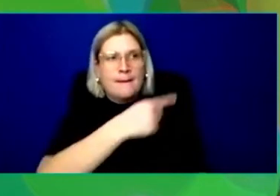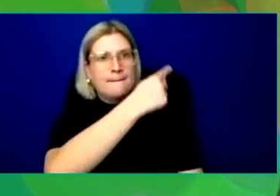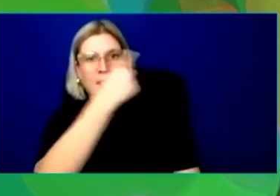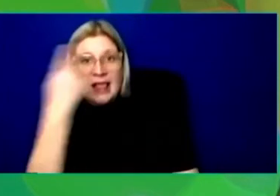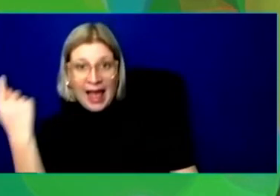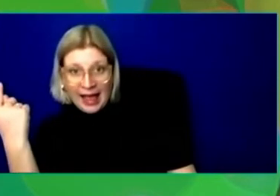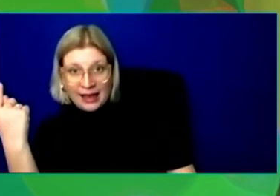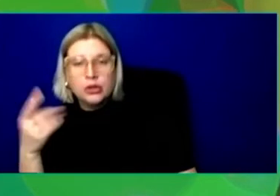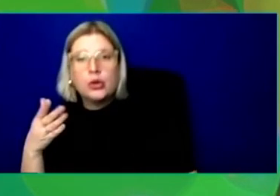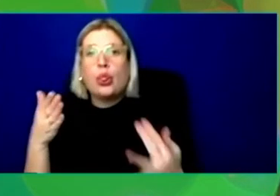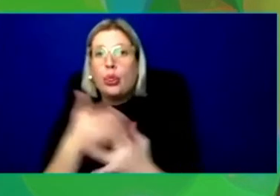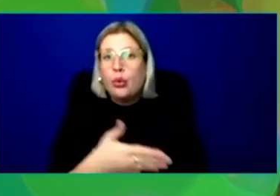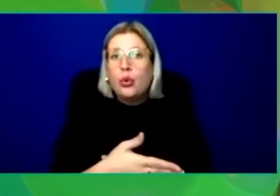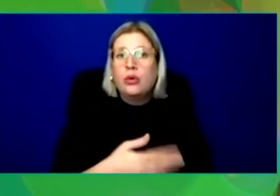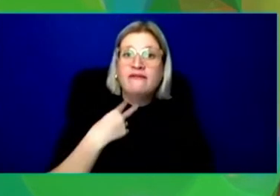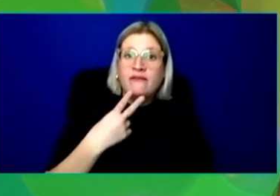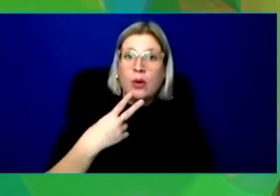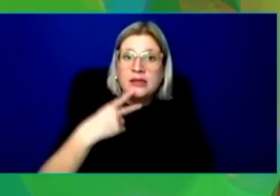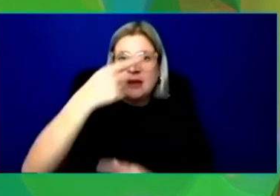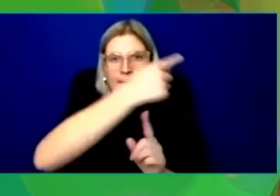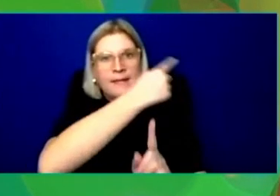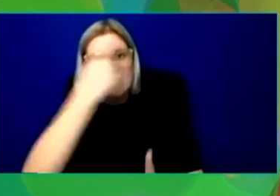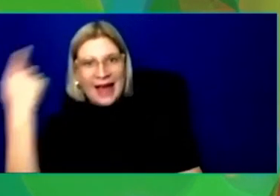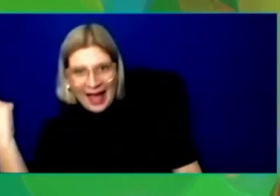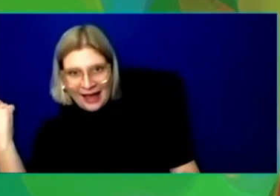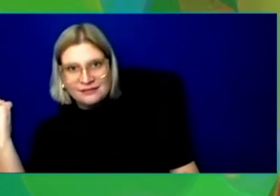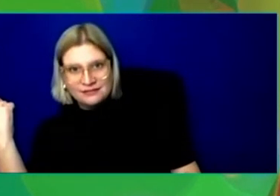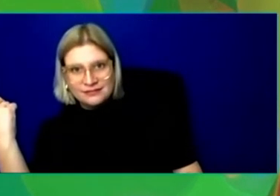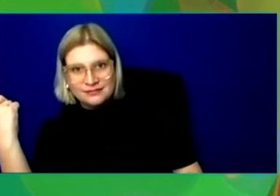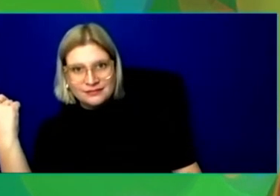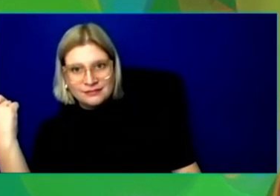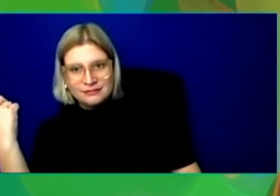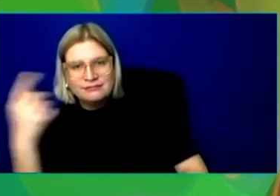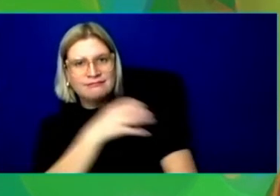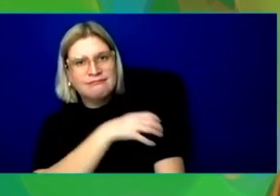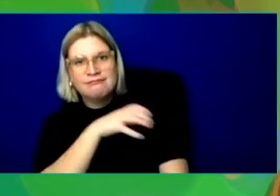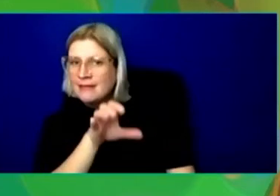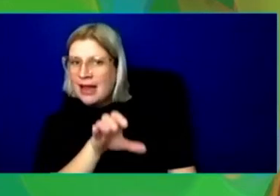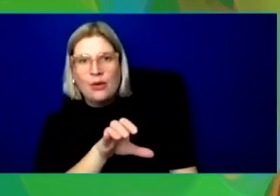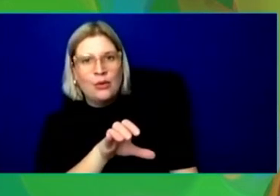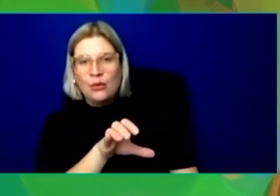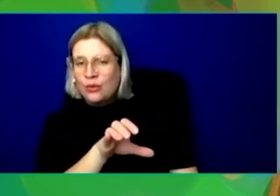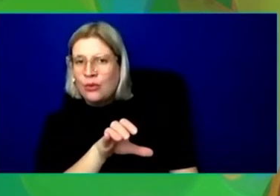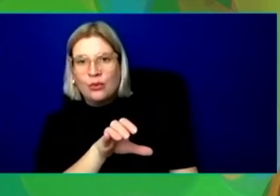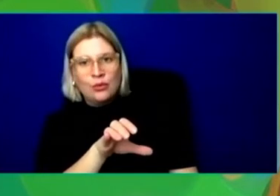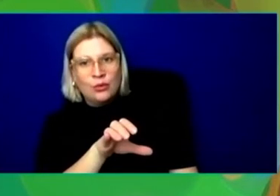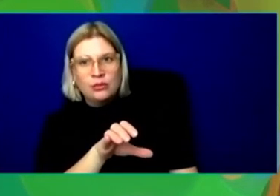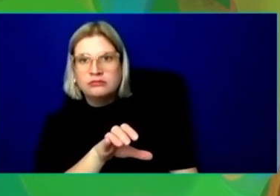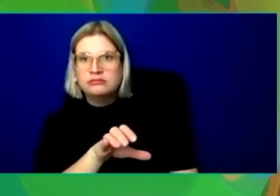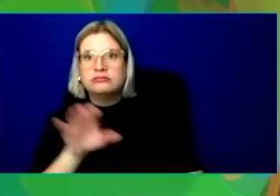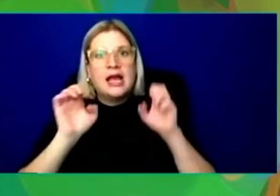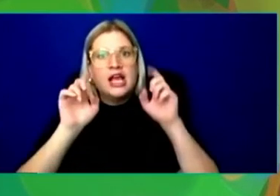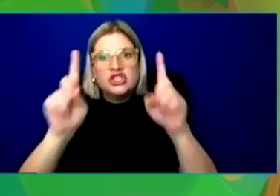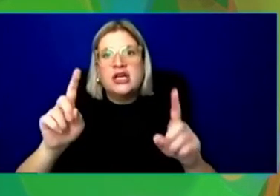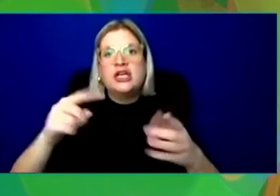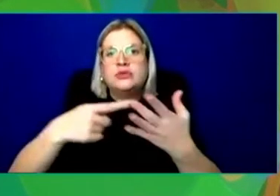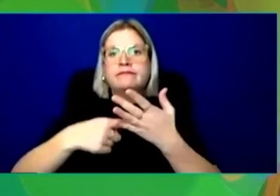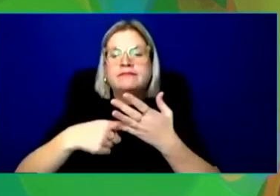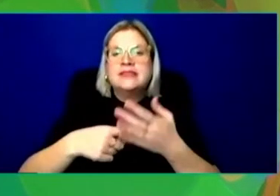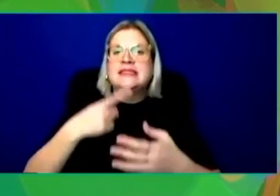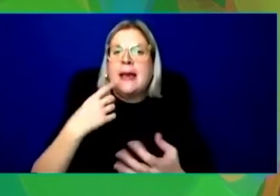Black voices. And so it's really powerful in that way. I mean, in education, we talk about multimodal